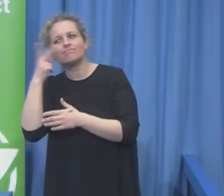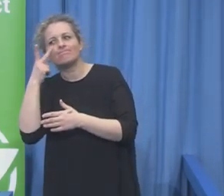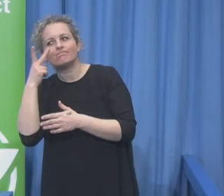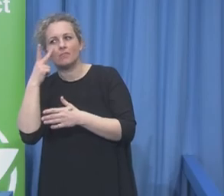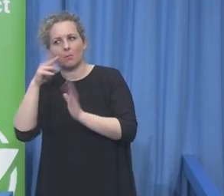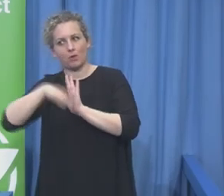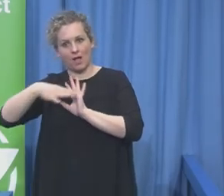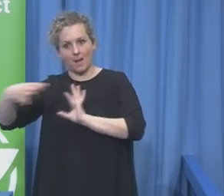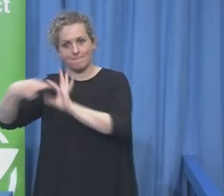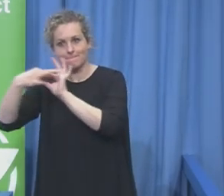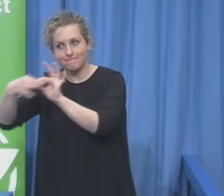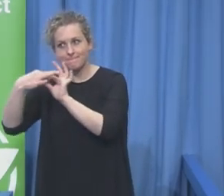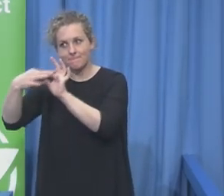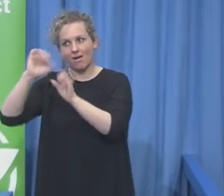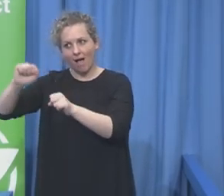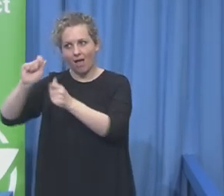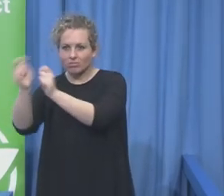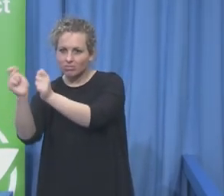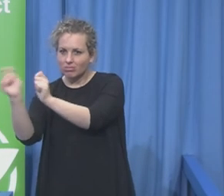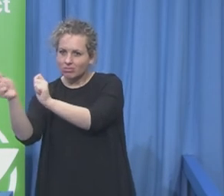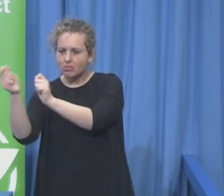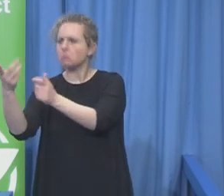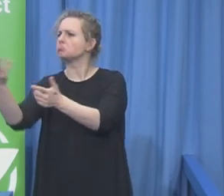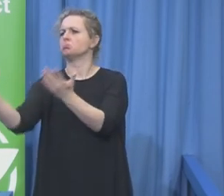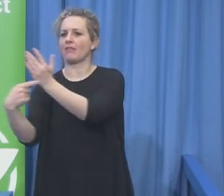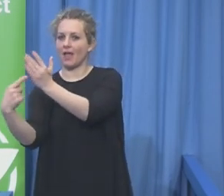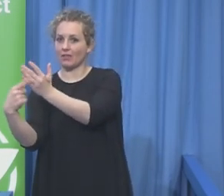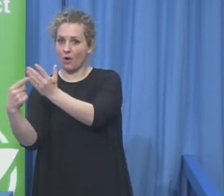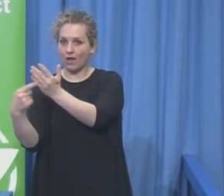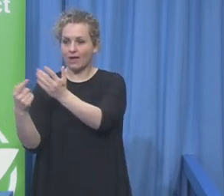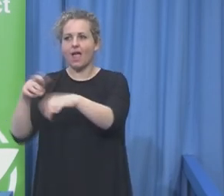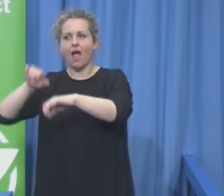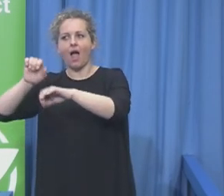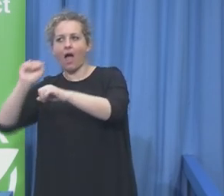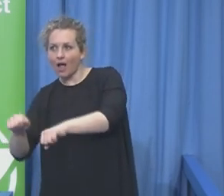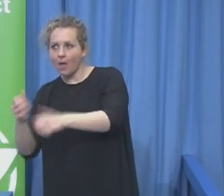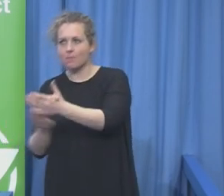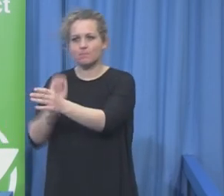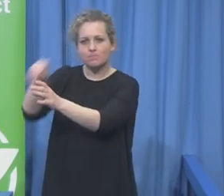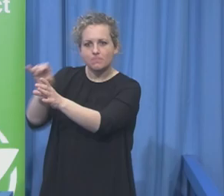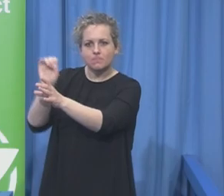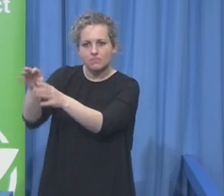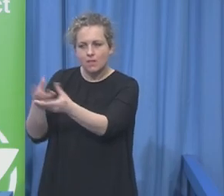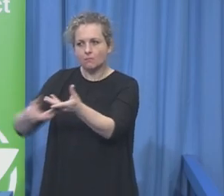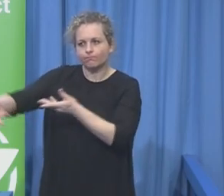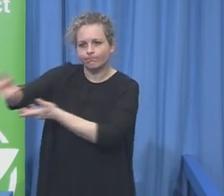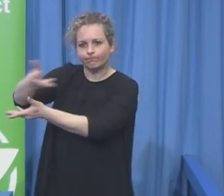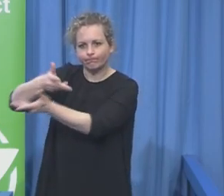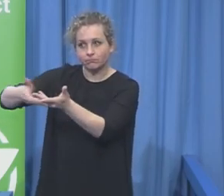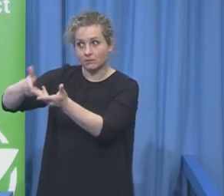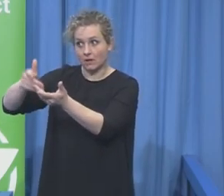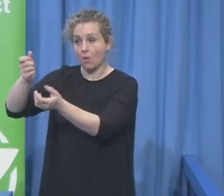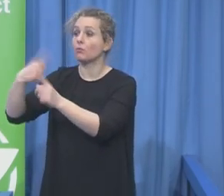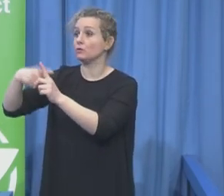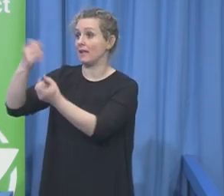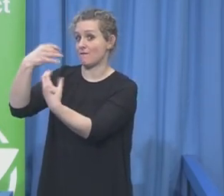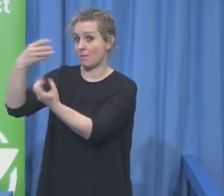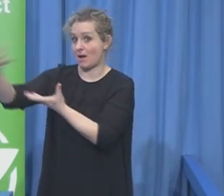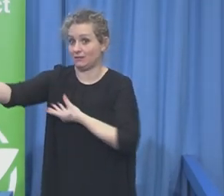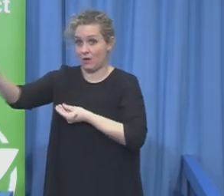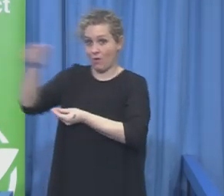programs with people from a very, very poor background, and we just train them in simple skills like